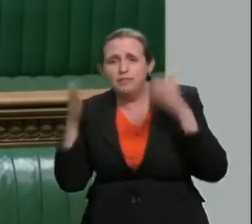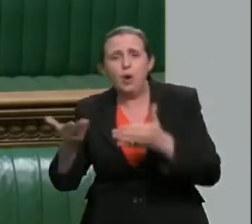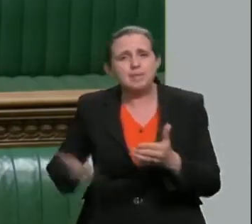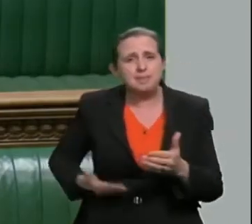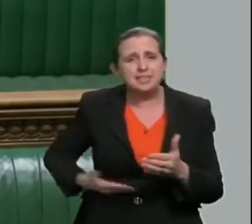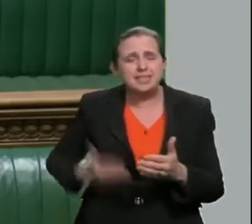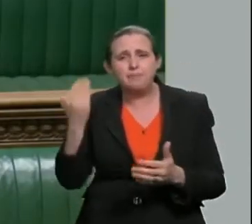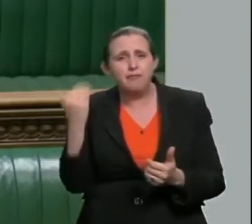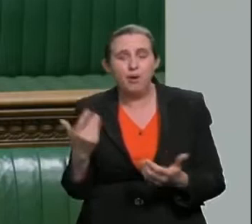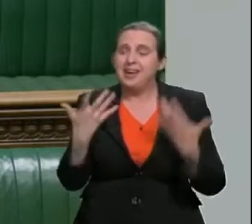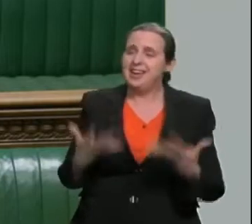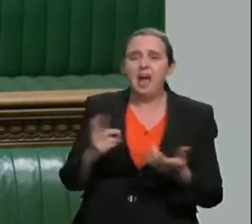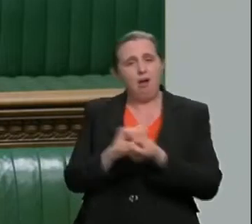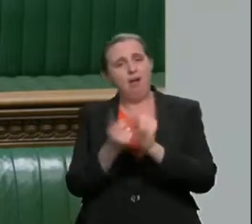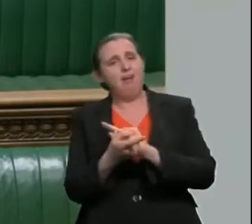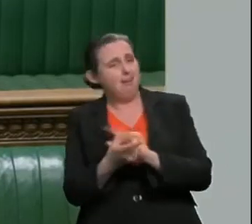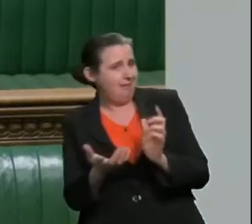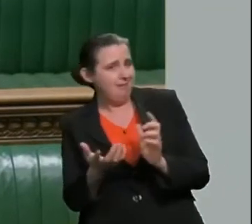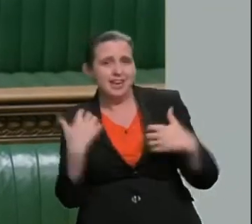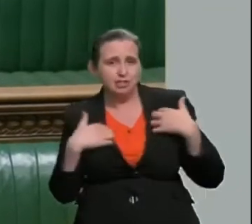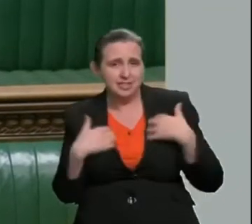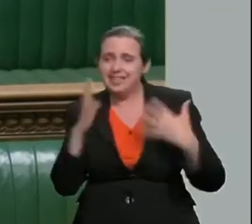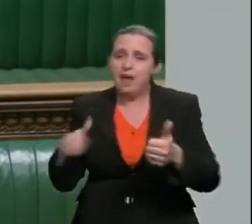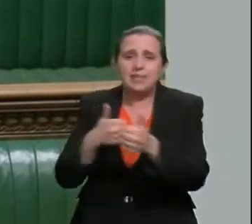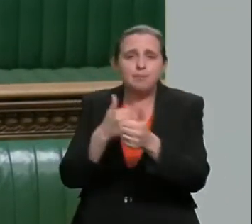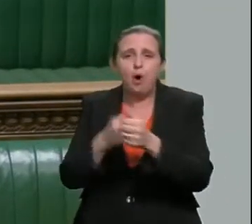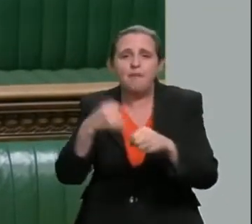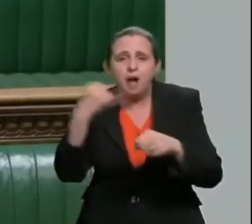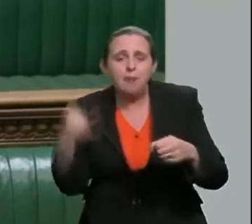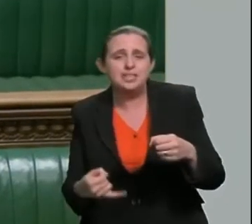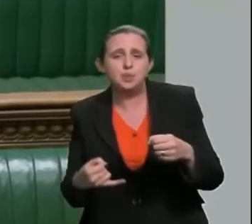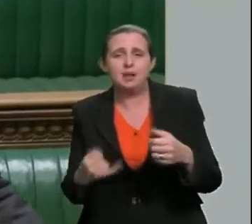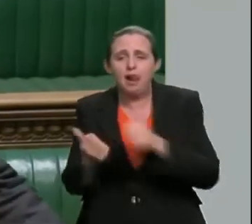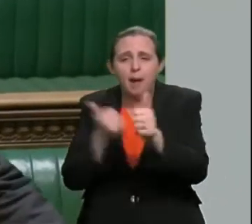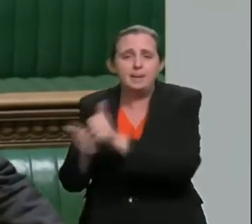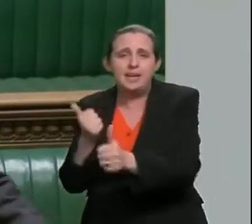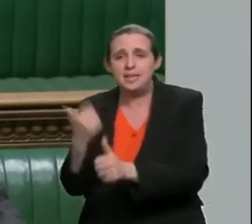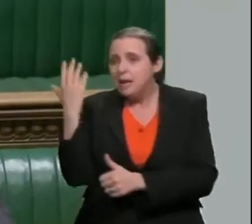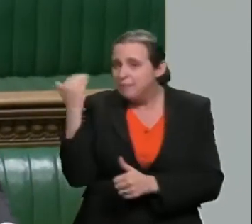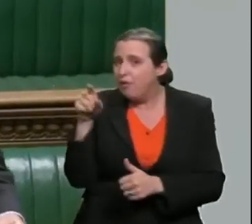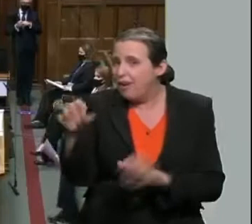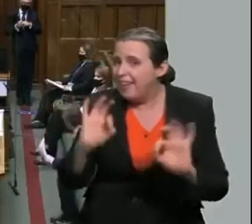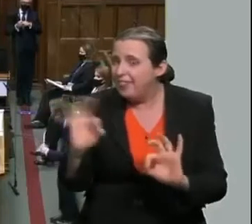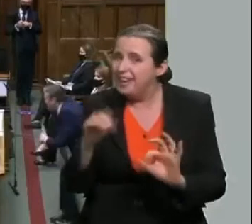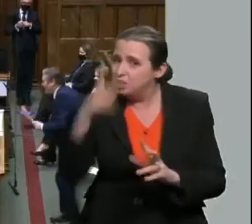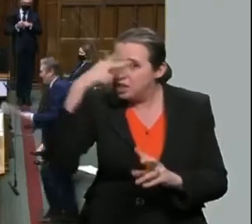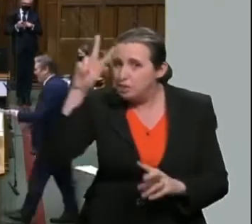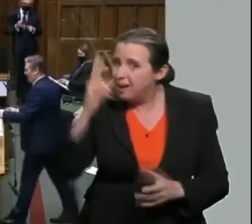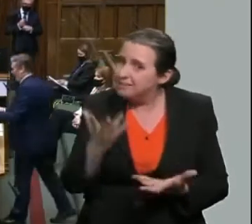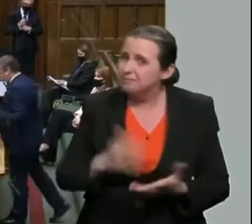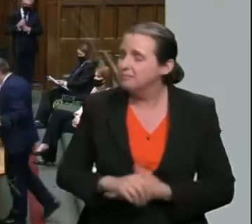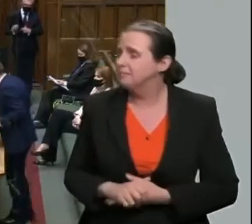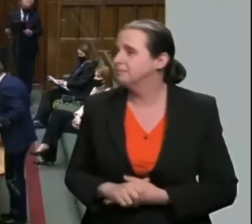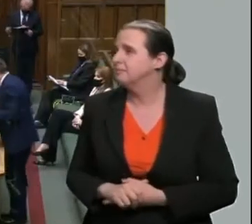Mr. Speaker, that has provided the vaccines on which we now rely. Will he now repudiate that policy, Mr. Speaker? Yes,